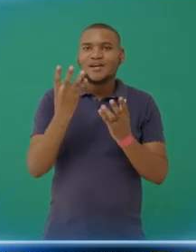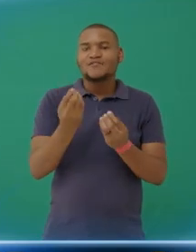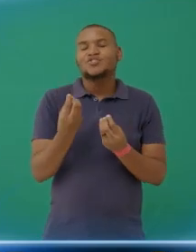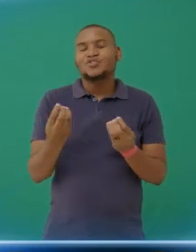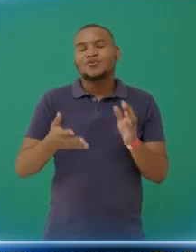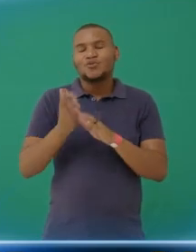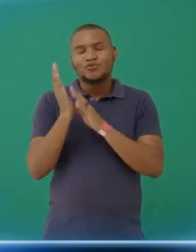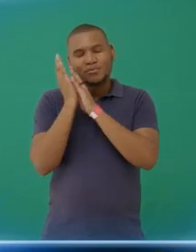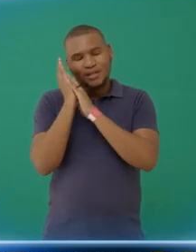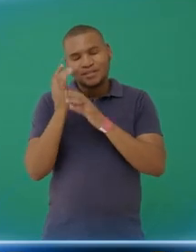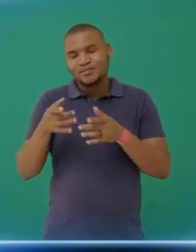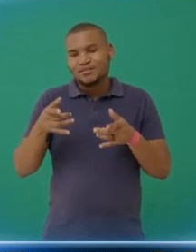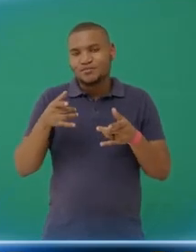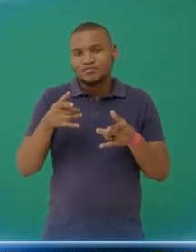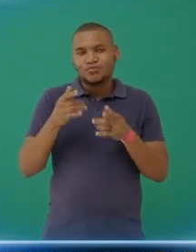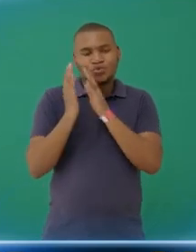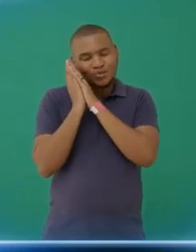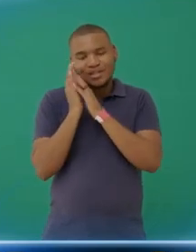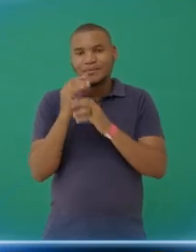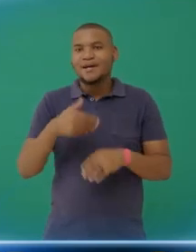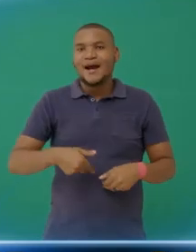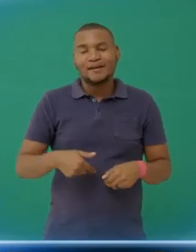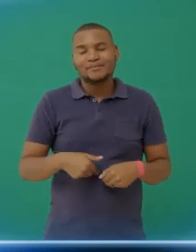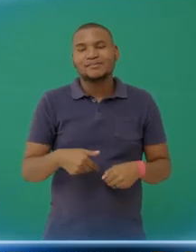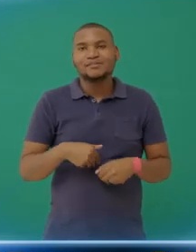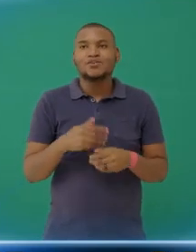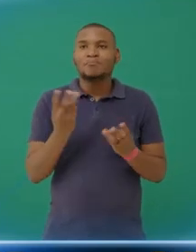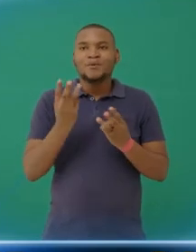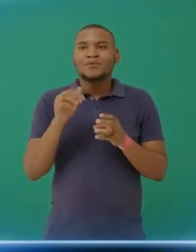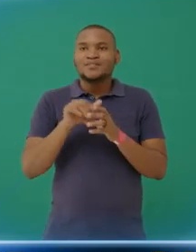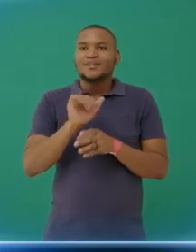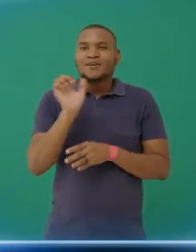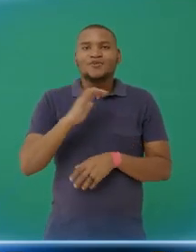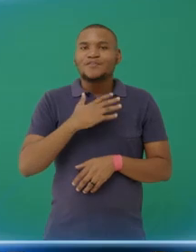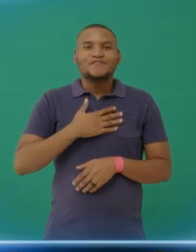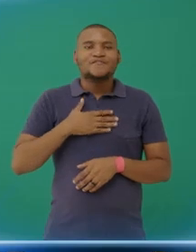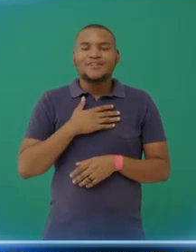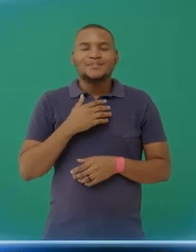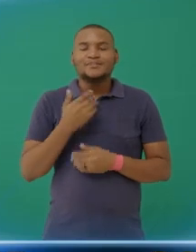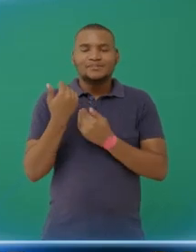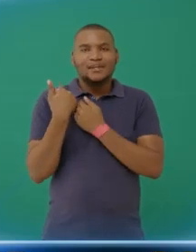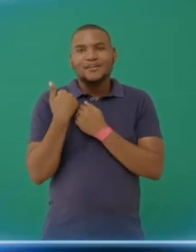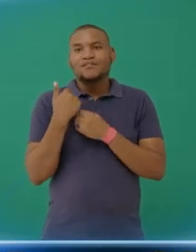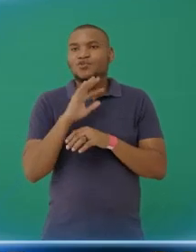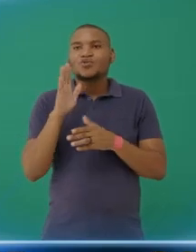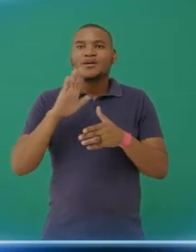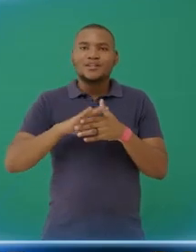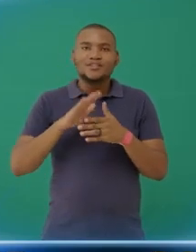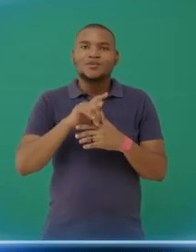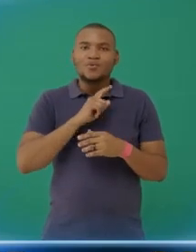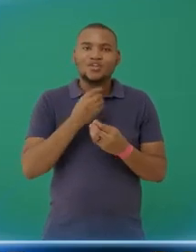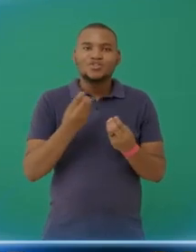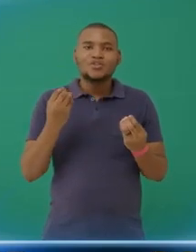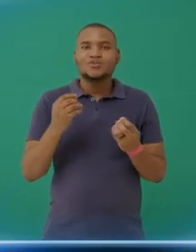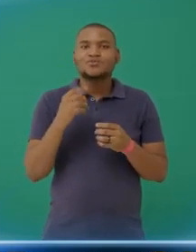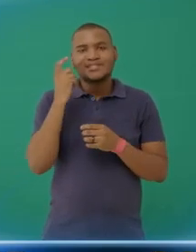as Loyola correctly points out, people in South Africa just don't feel safe. And there's no reason why children should be going to bed hungry, dying